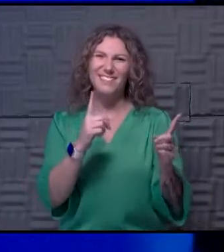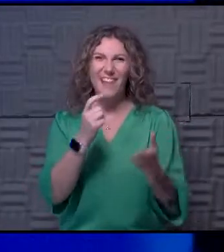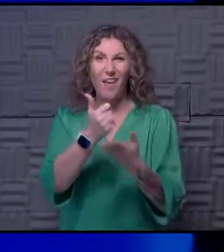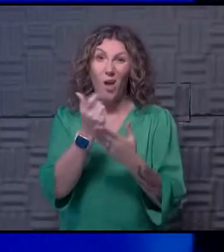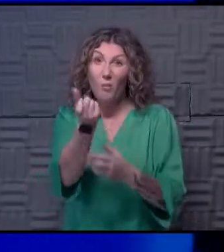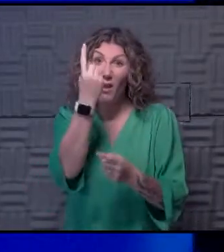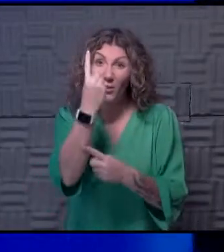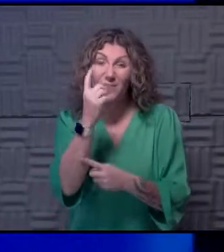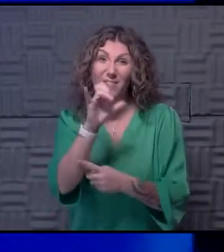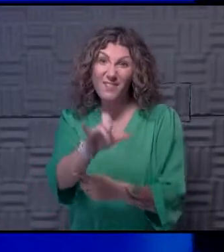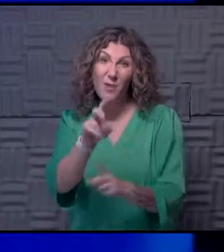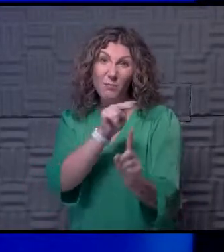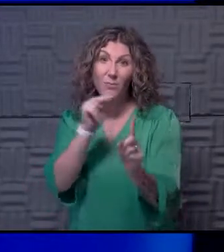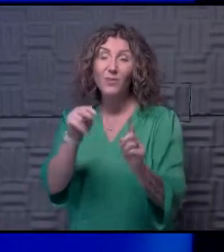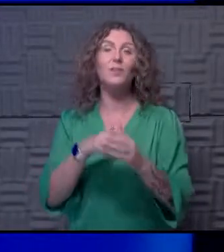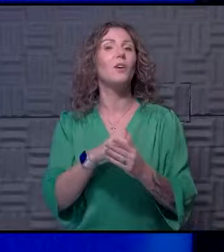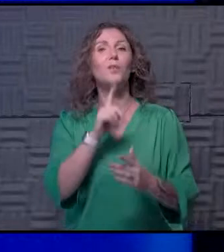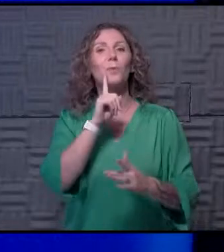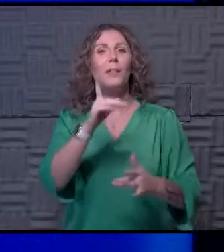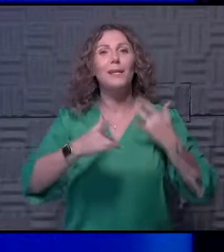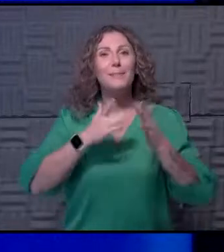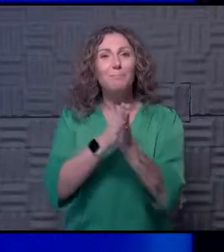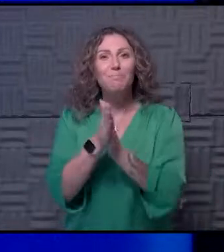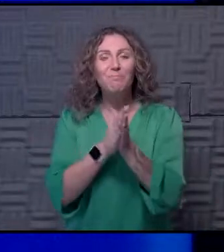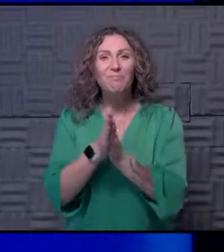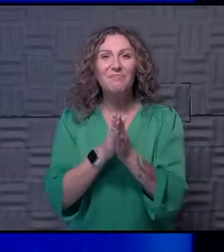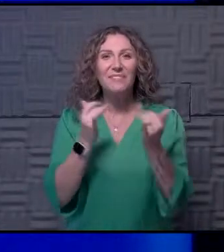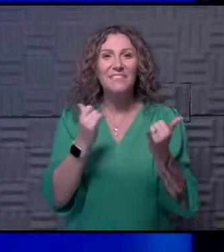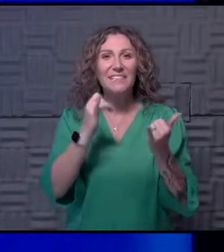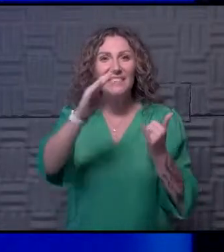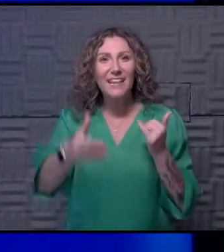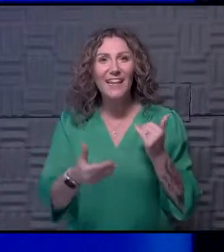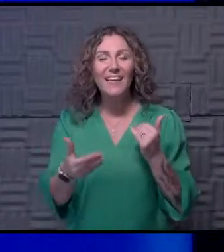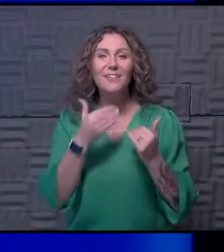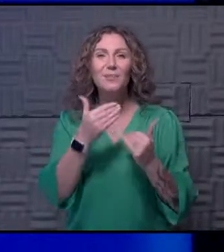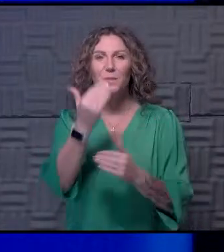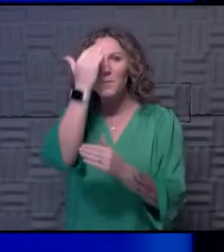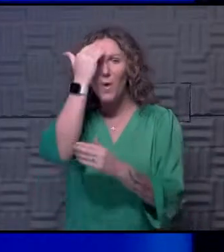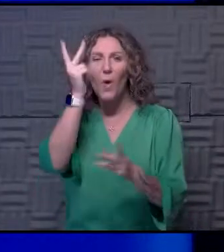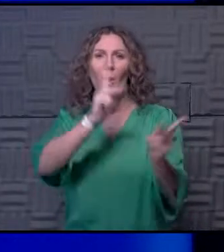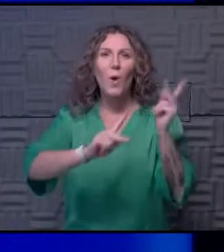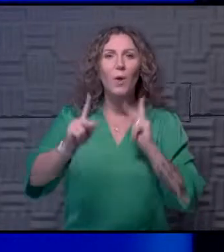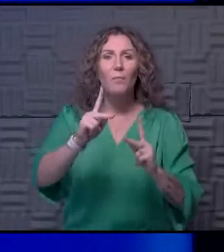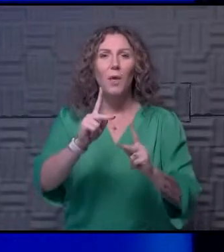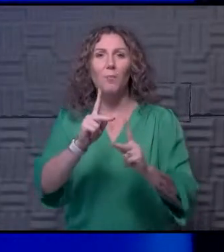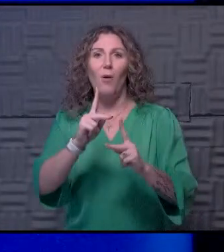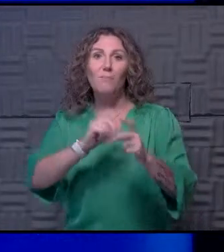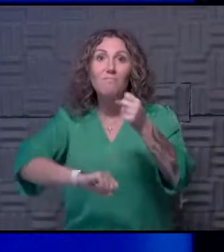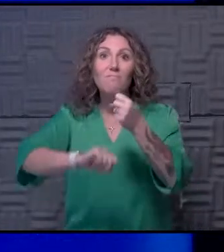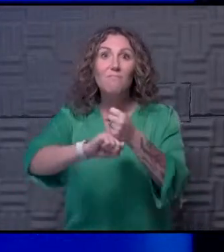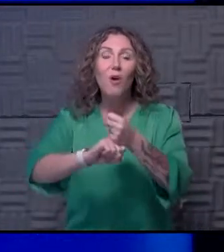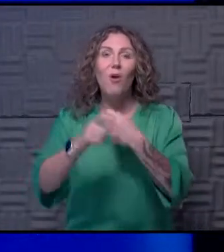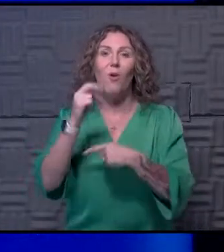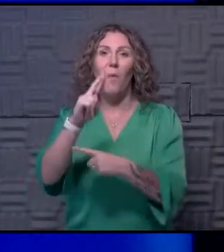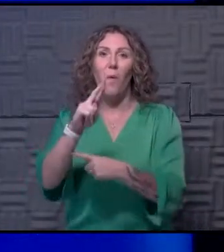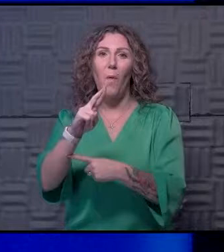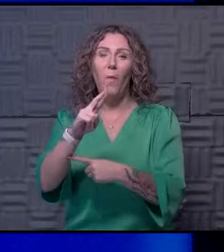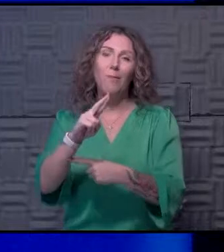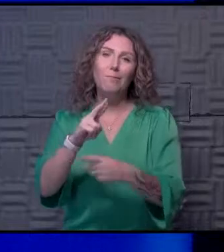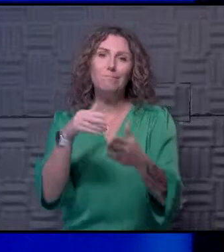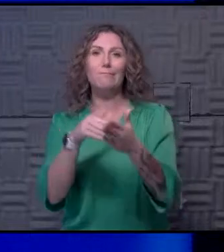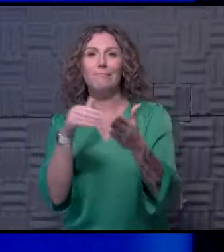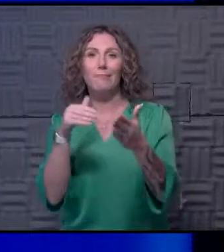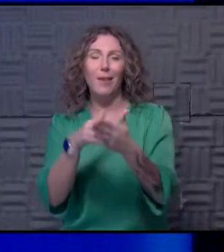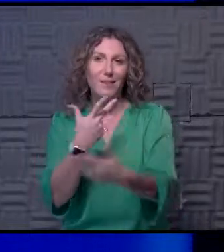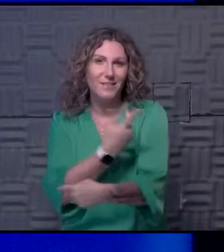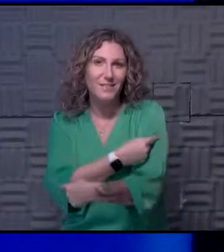going on. Hey, we are really excited about today's guest. We all probably know people who are passionately for or against vaccines. I was